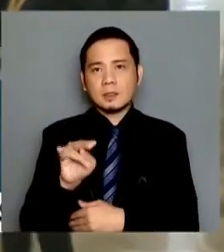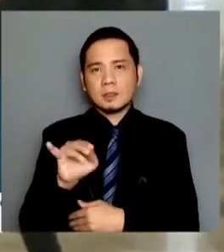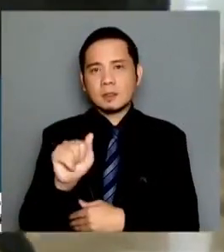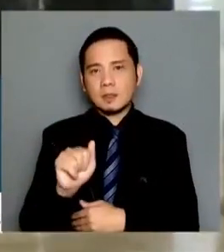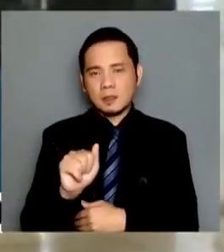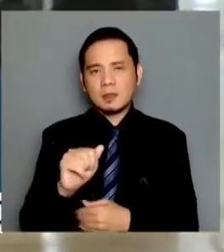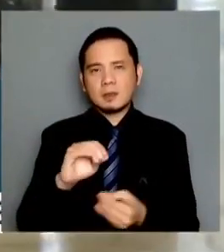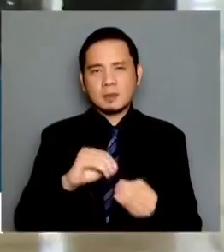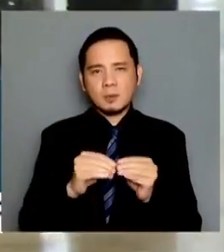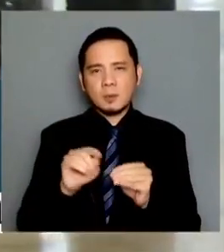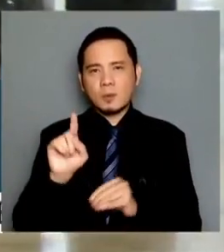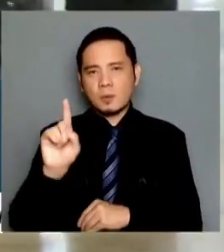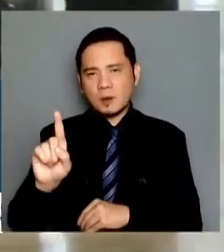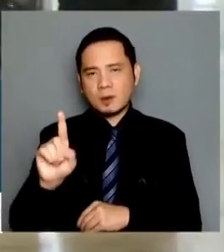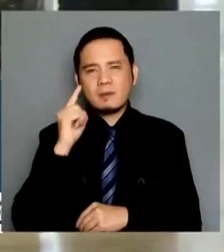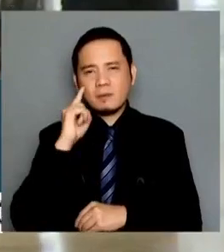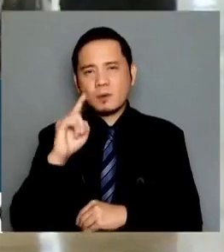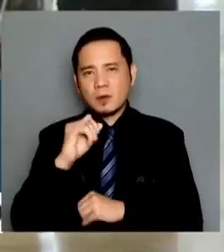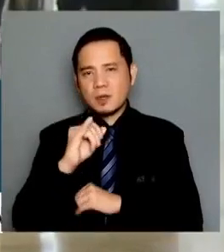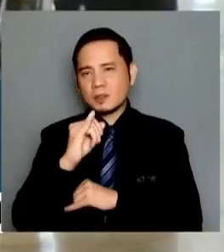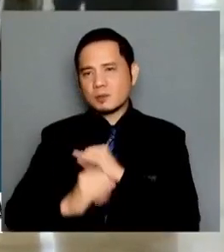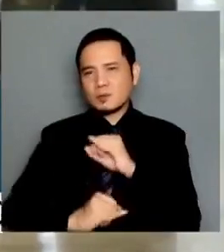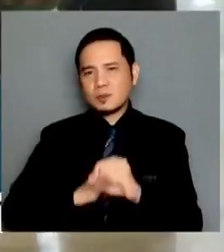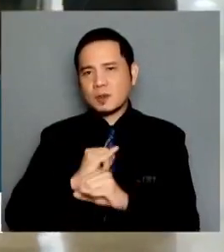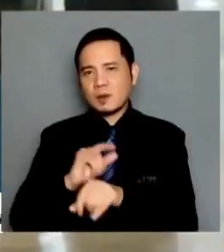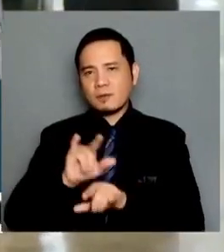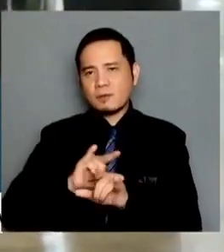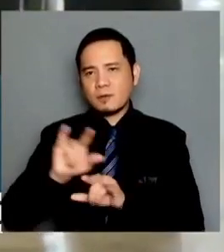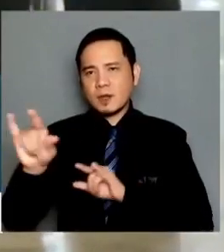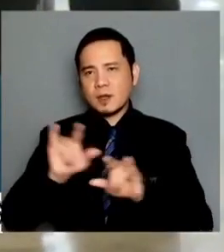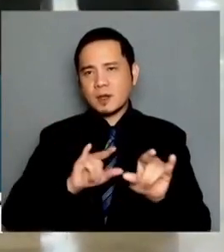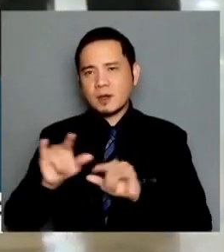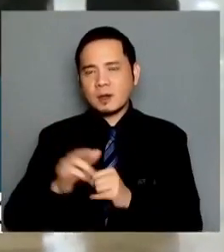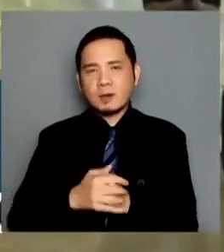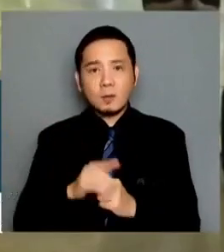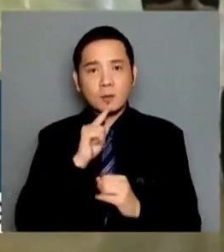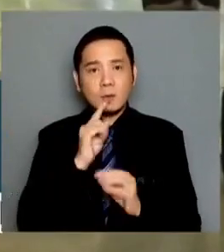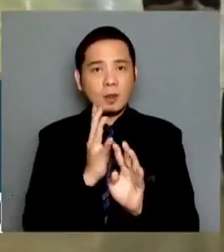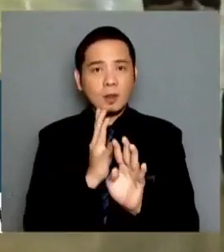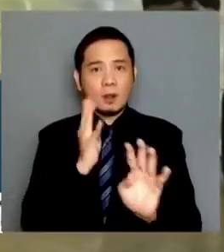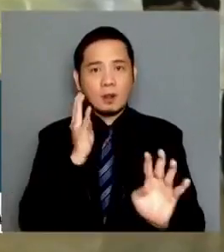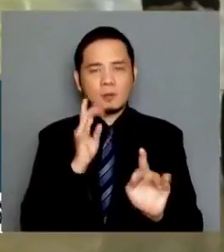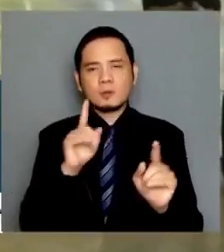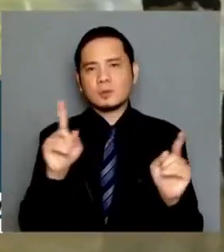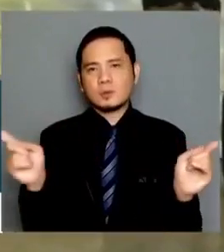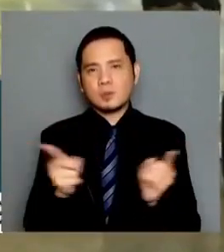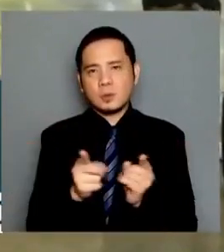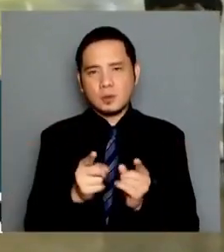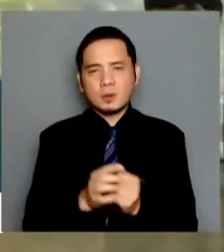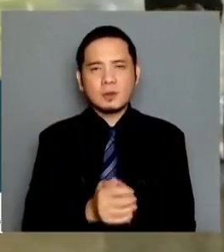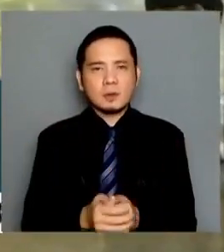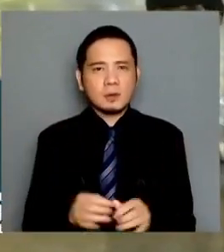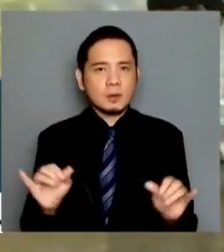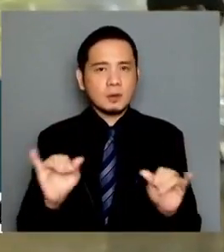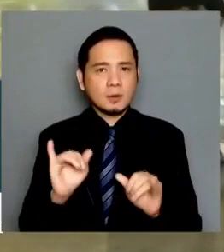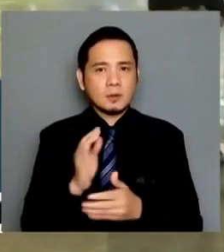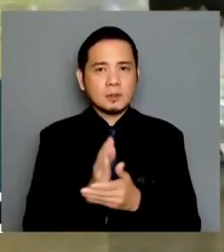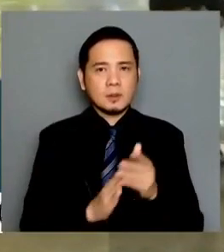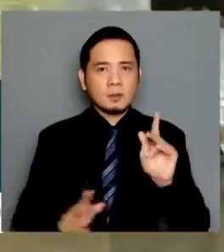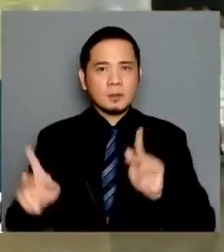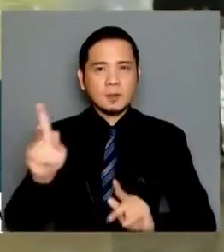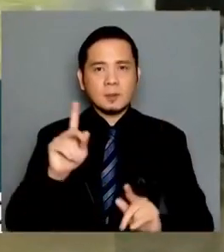to international flights, the passenger queues are not that long as of this time, and according to some that we talked